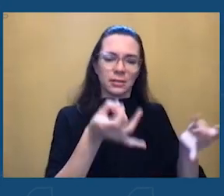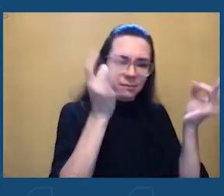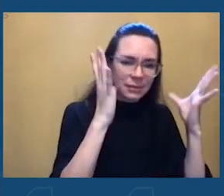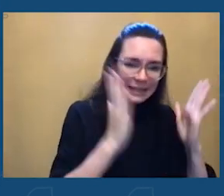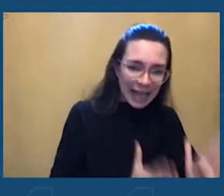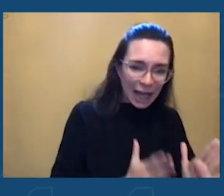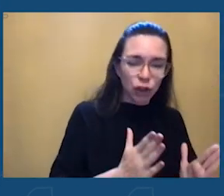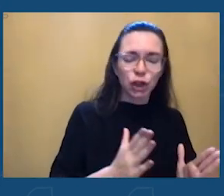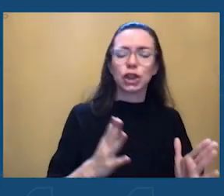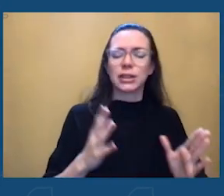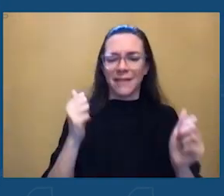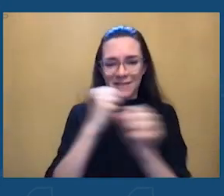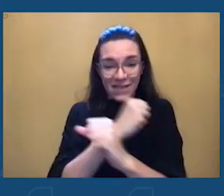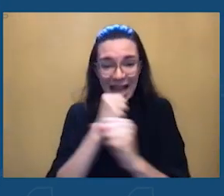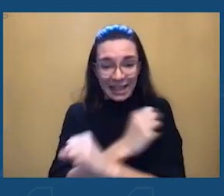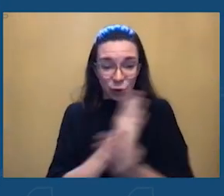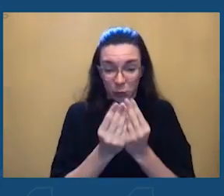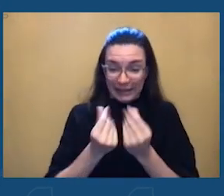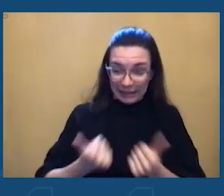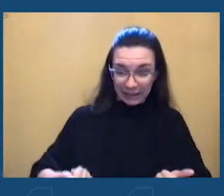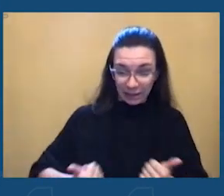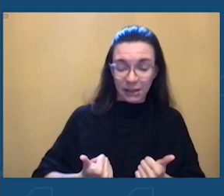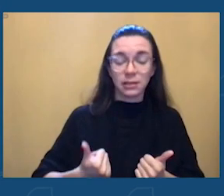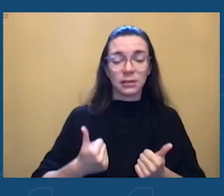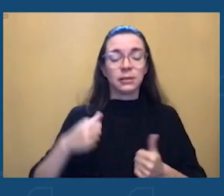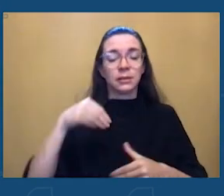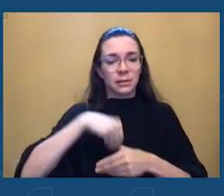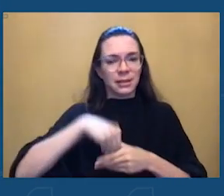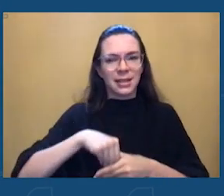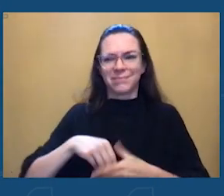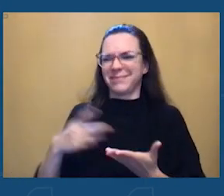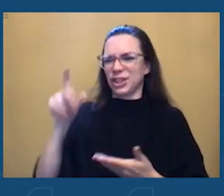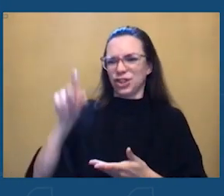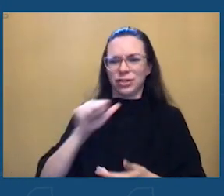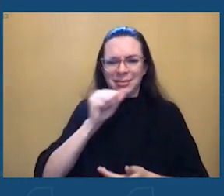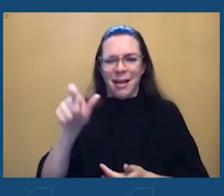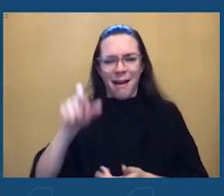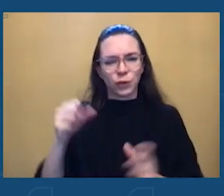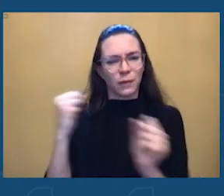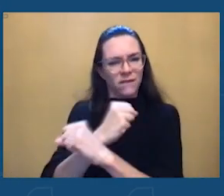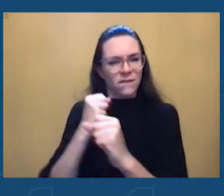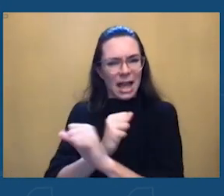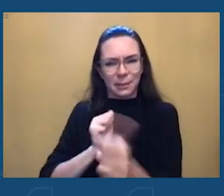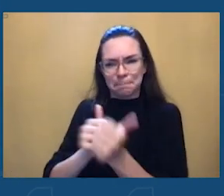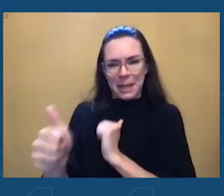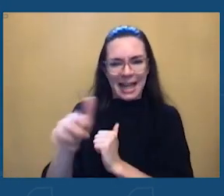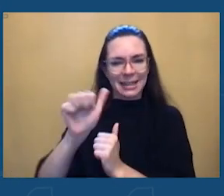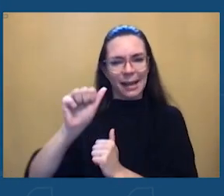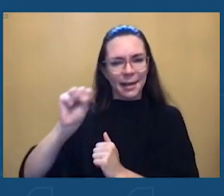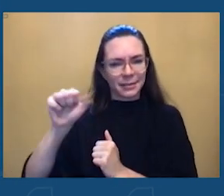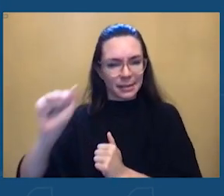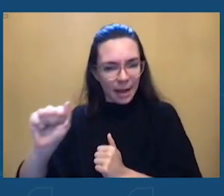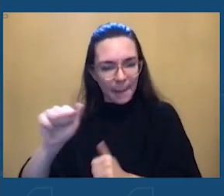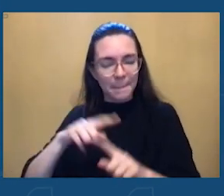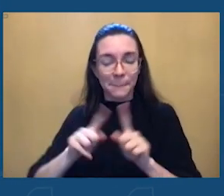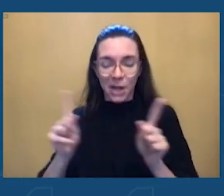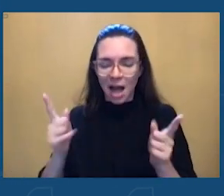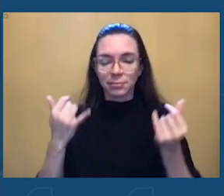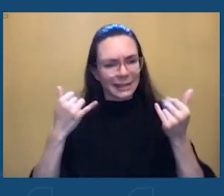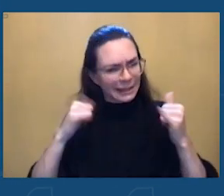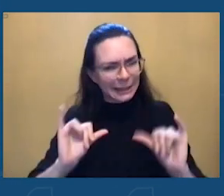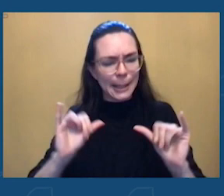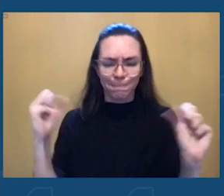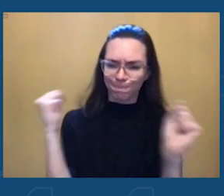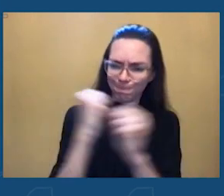fight so hard to convince the legislature to believe them. But they did, and for that,